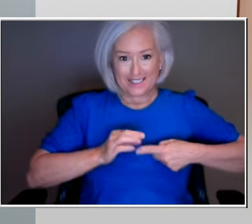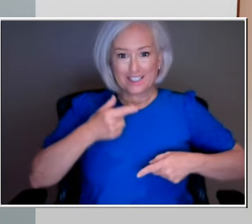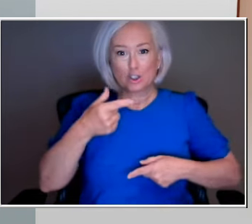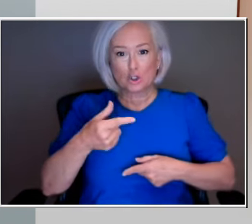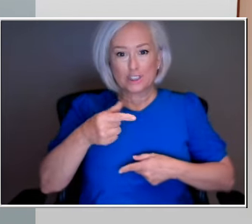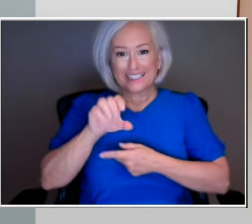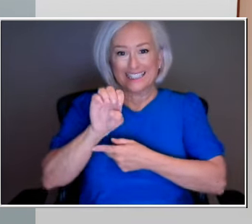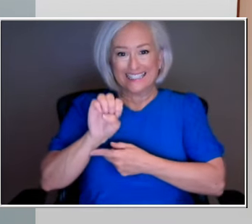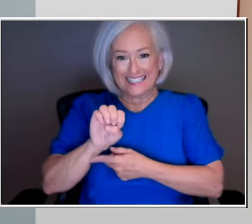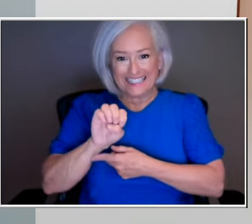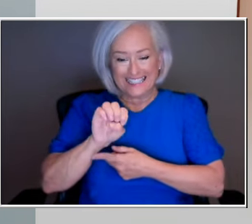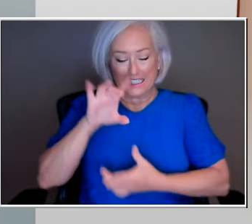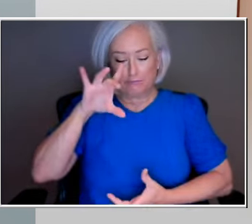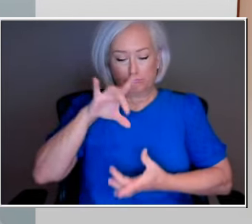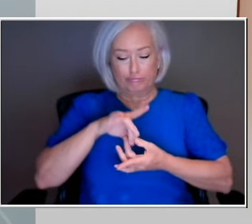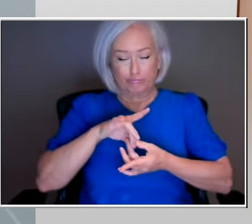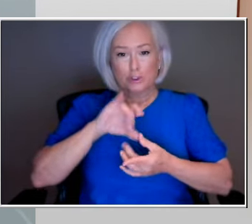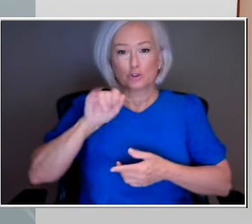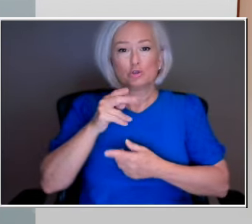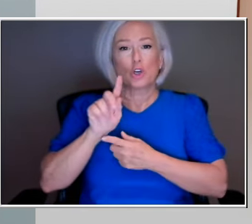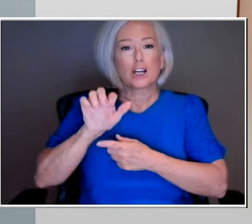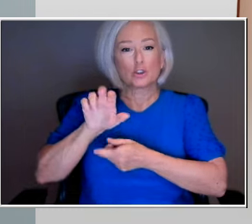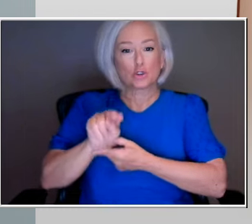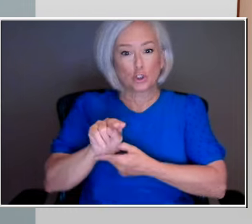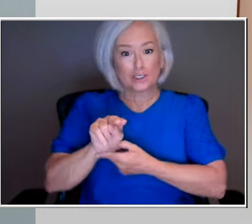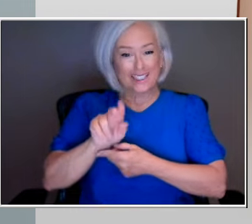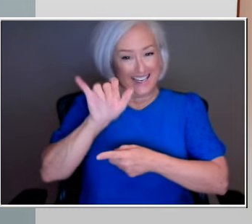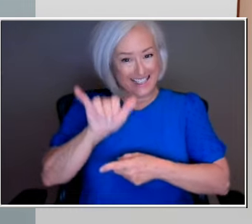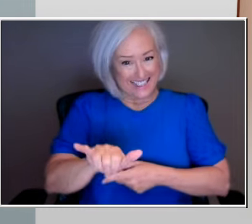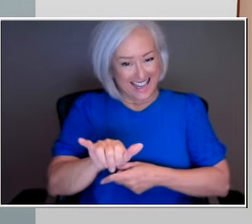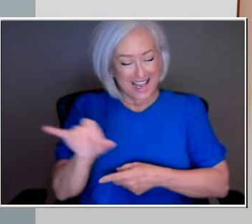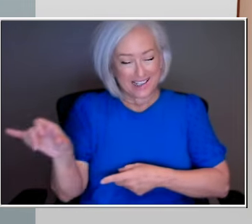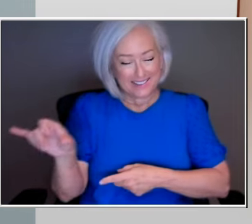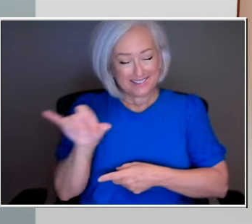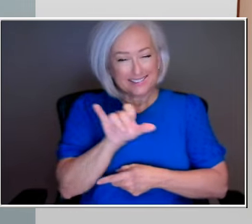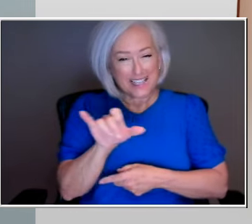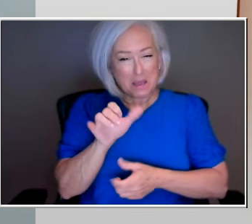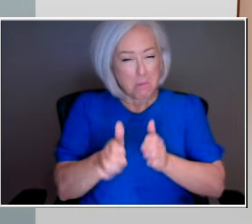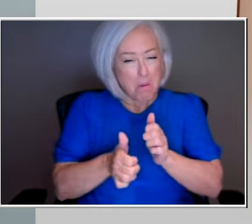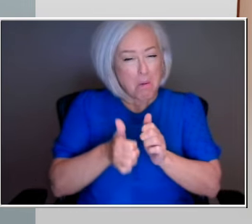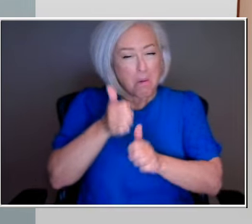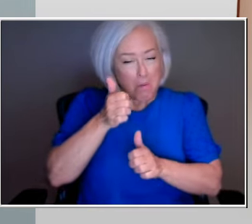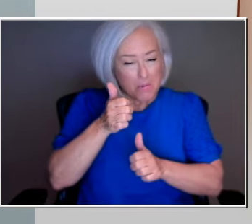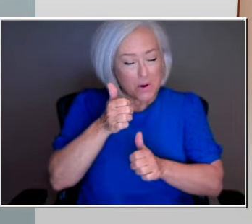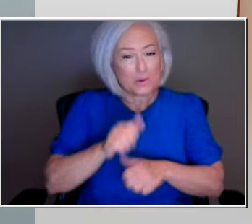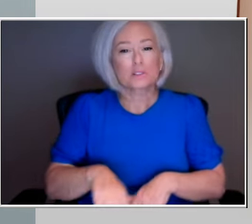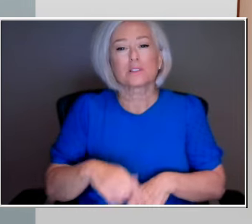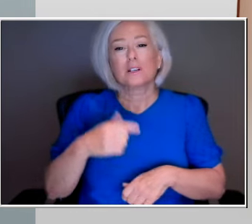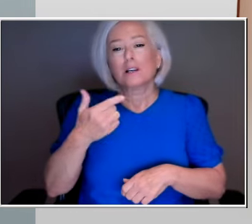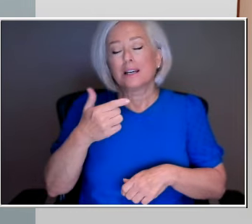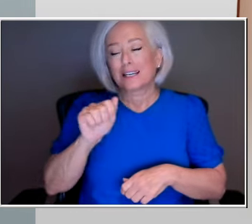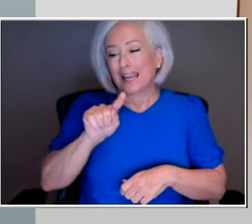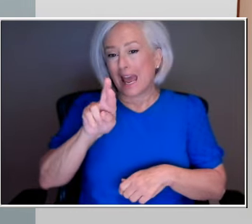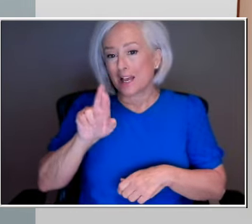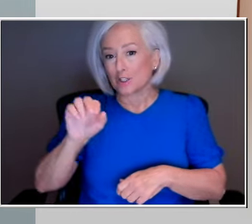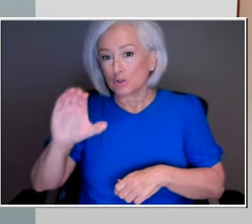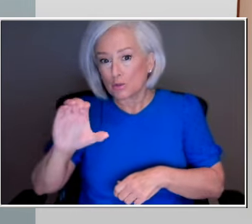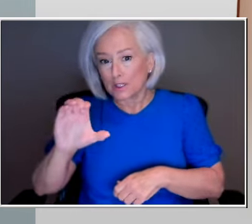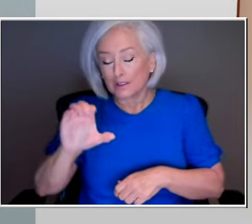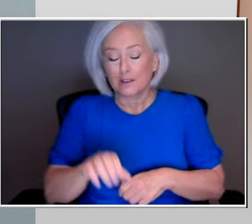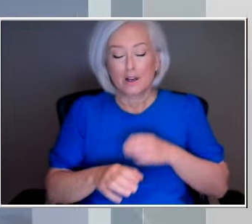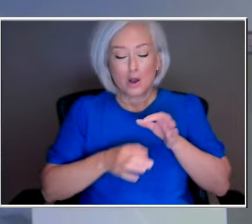can sometimes be very similar to gastric cancer, or sometimes similar to esophagus cancer, or sometimes a little bit of